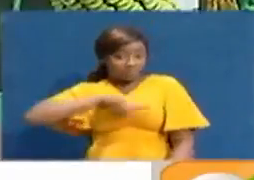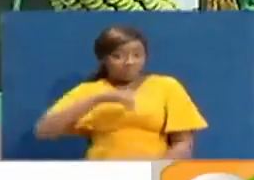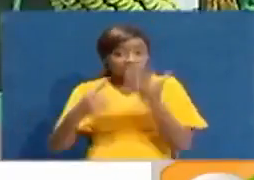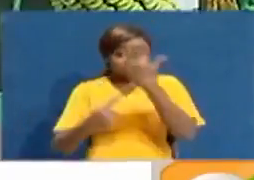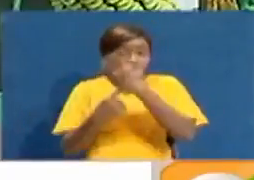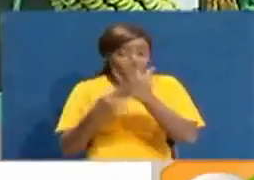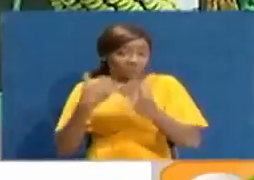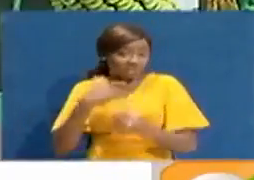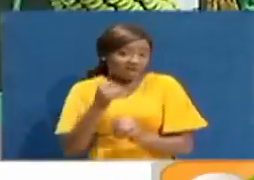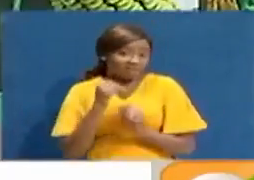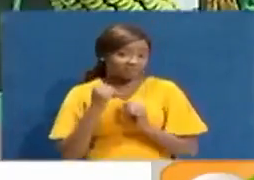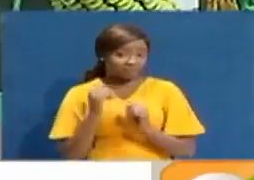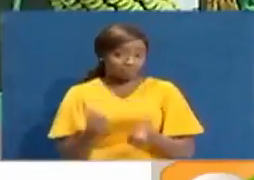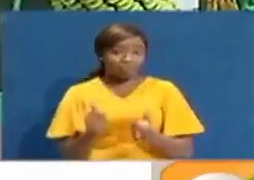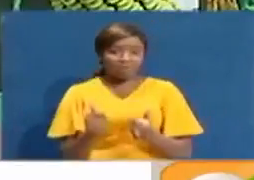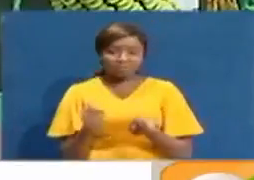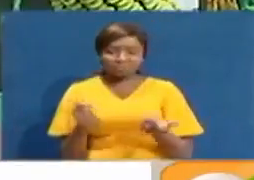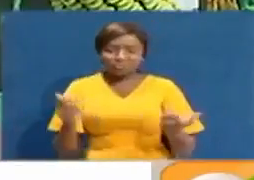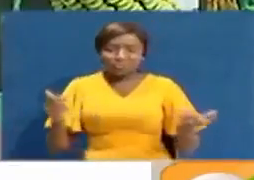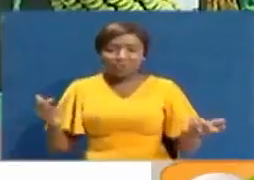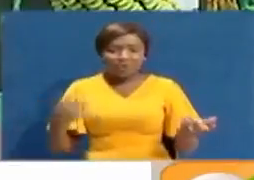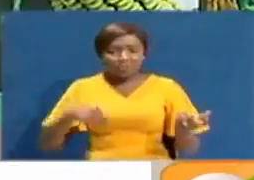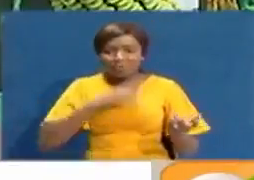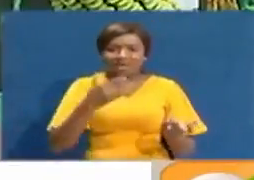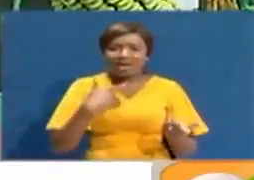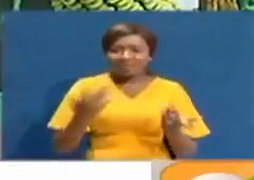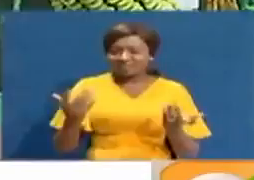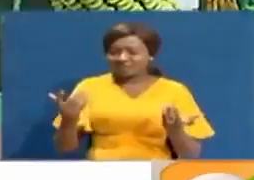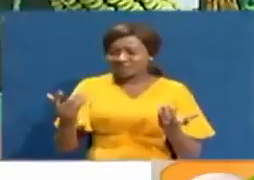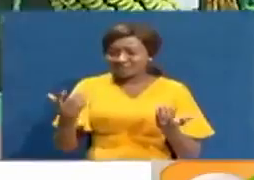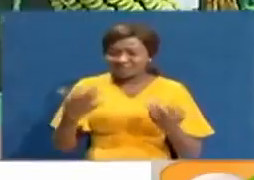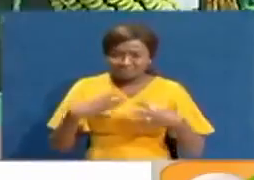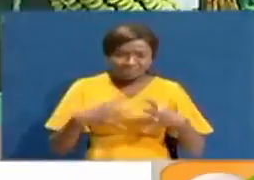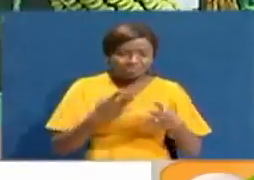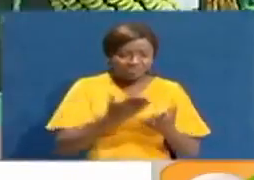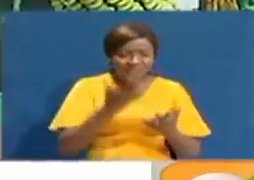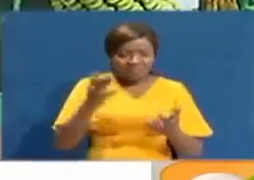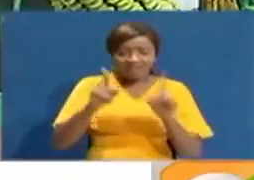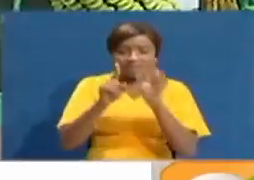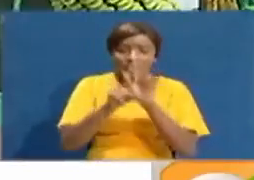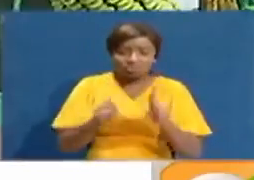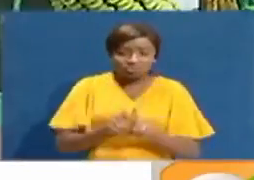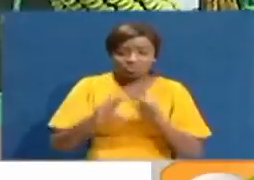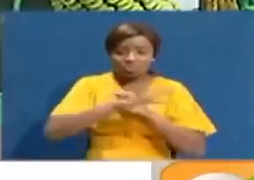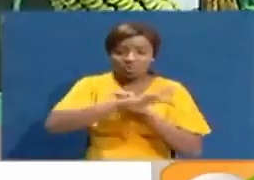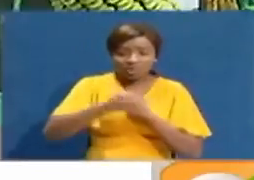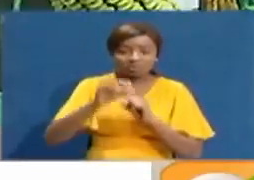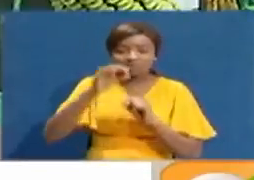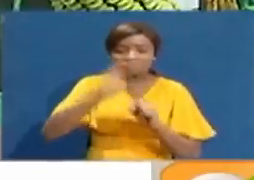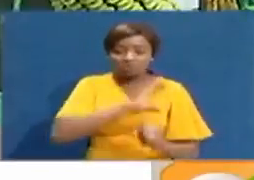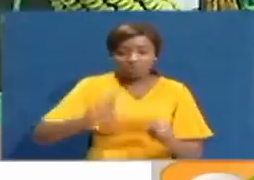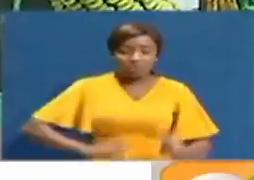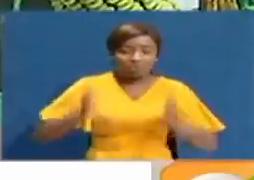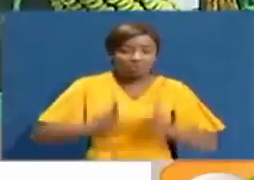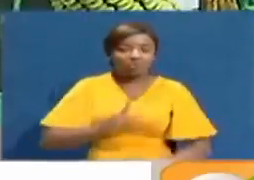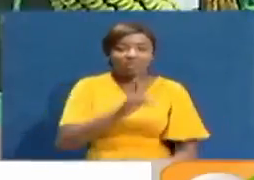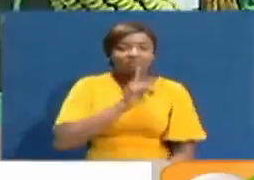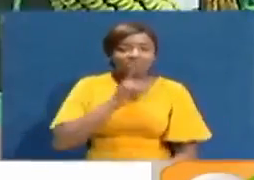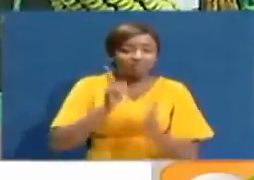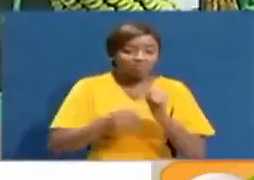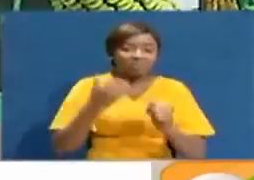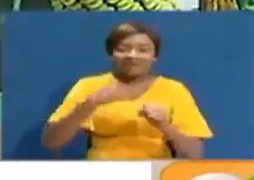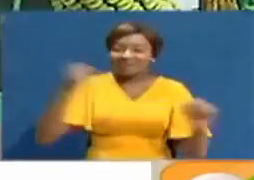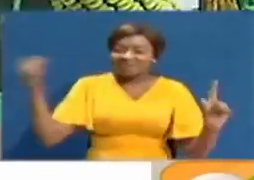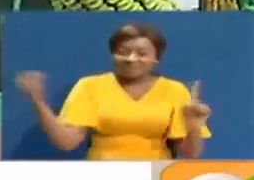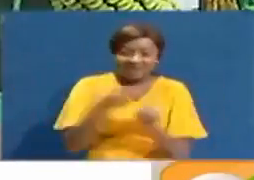this unimaginative. We have intelligence bodies. Indeed, the county commissioner says they have intelligence that there will be a flare-up of